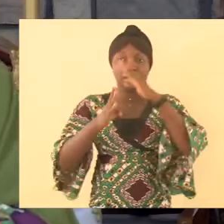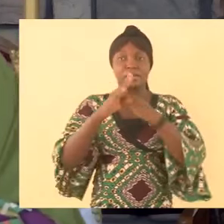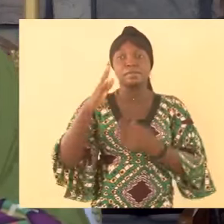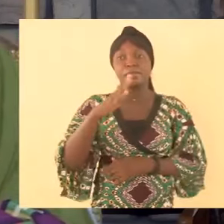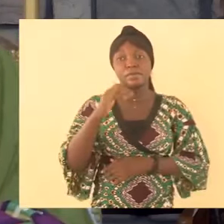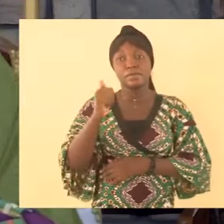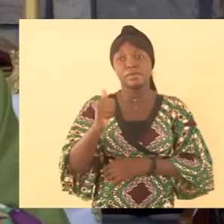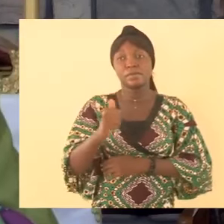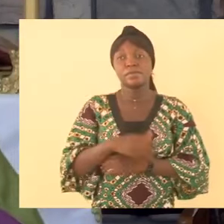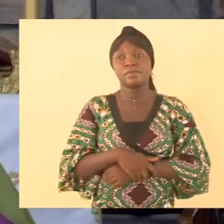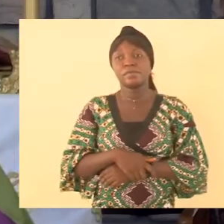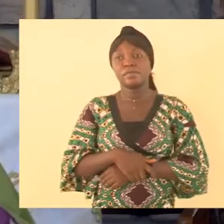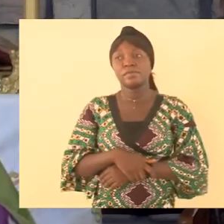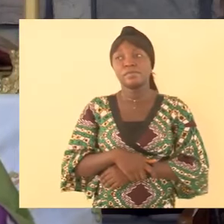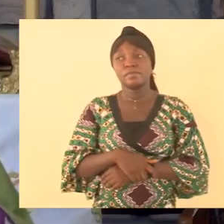my humble self.